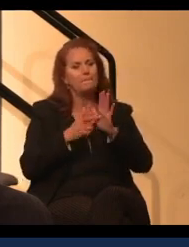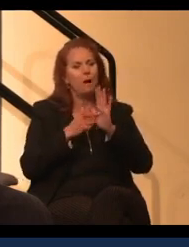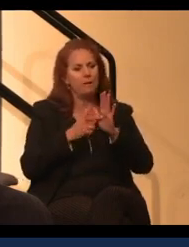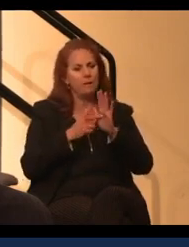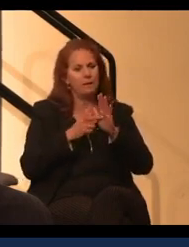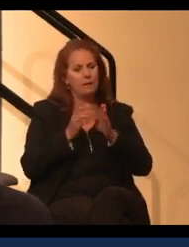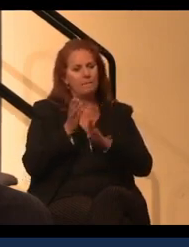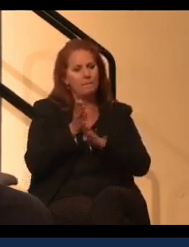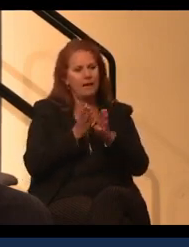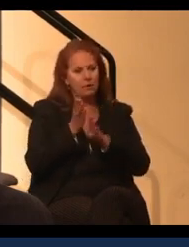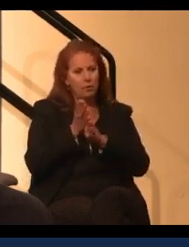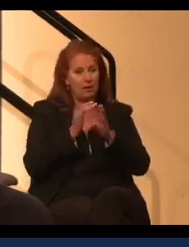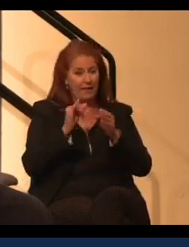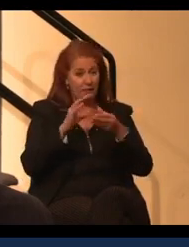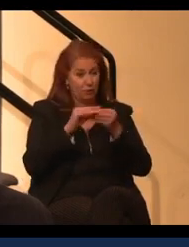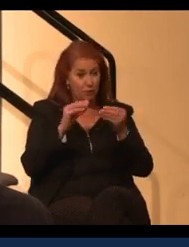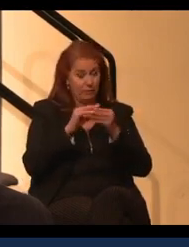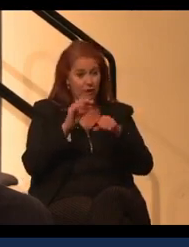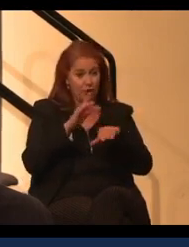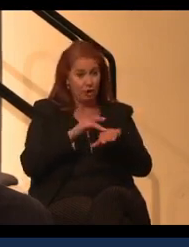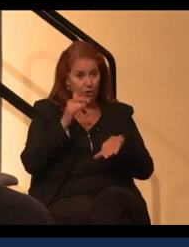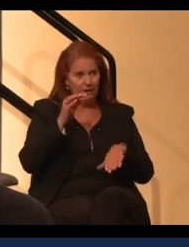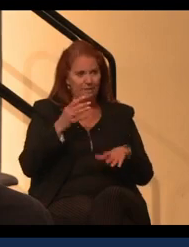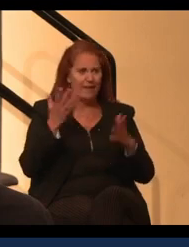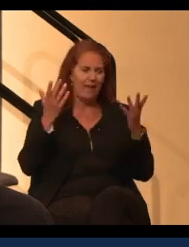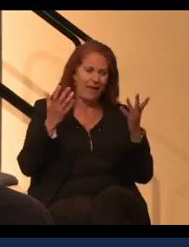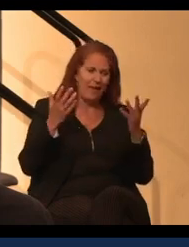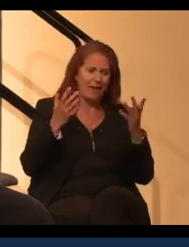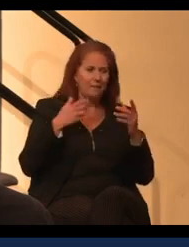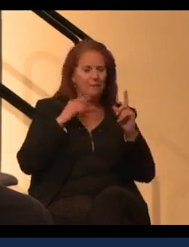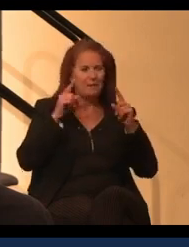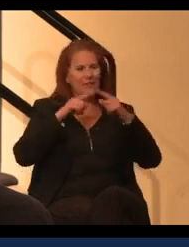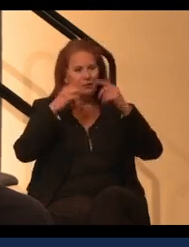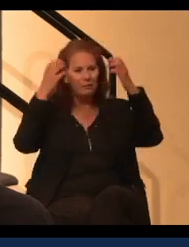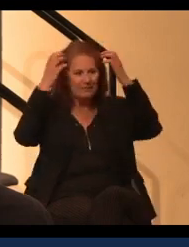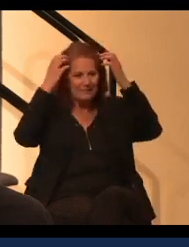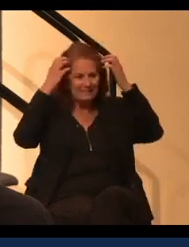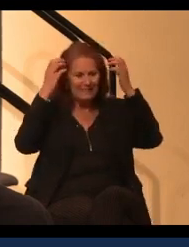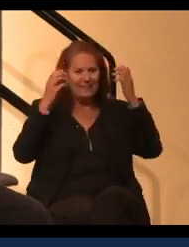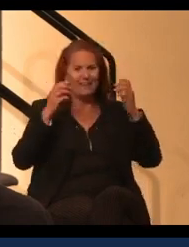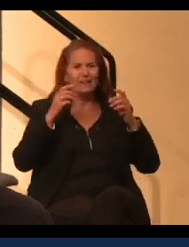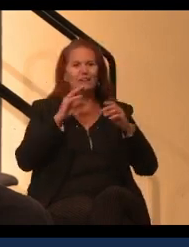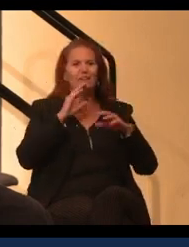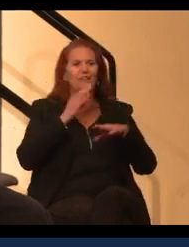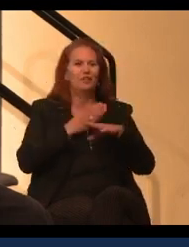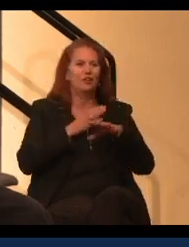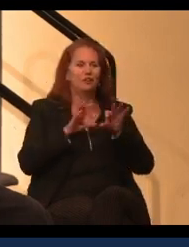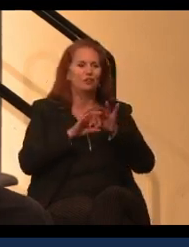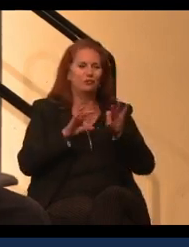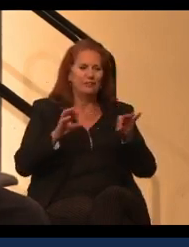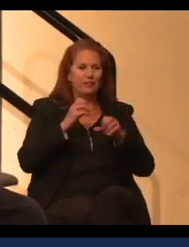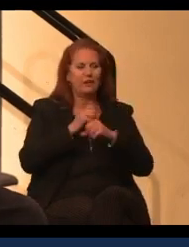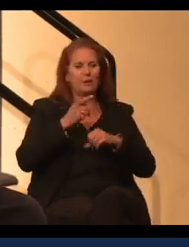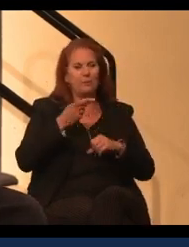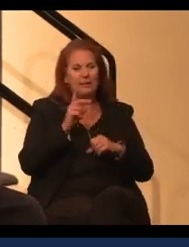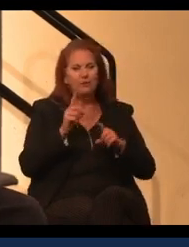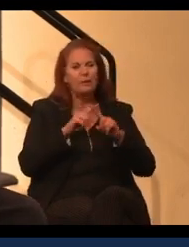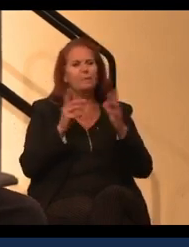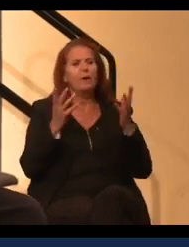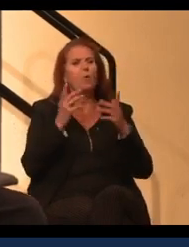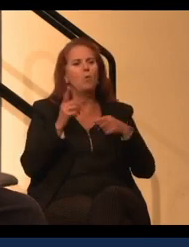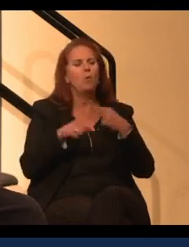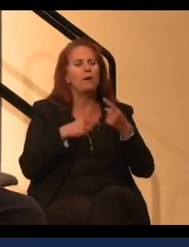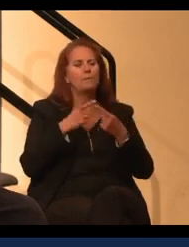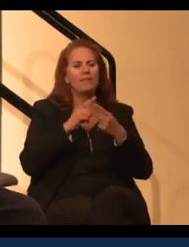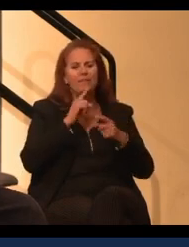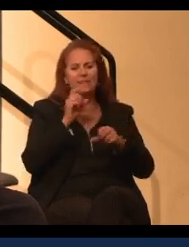That earlier story I gave you earlier, yay, we made it to Disneyland, their daughter got a university degree, she got a PhD, but what about